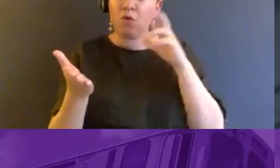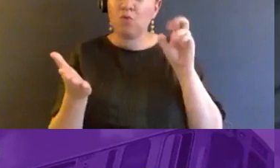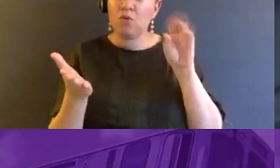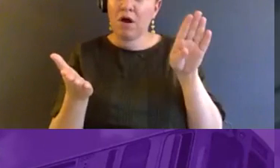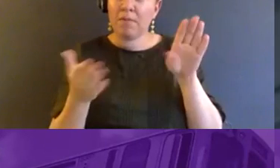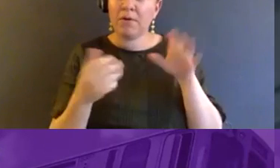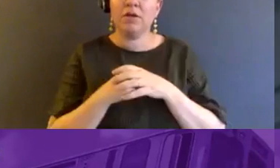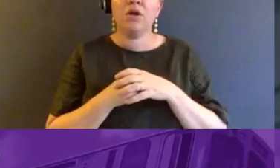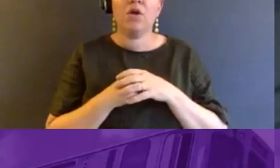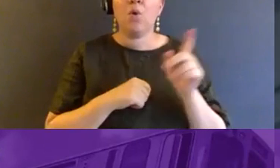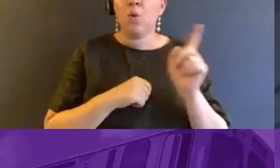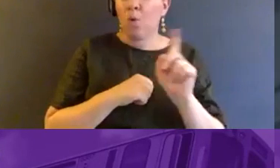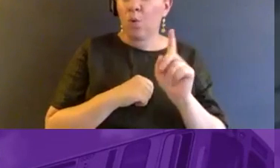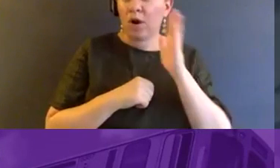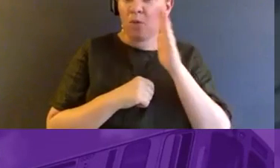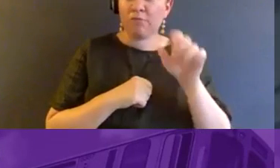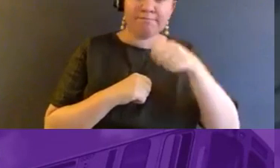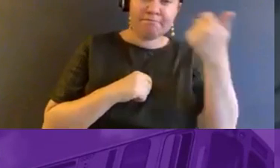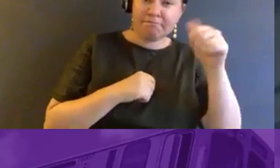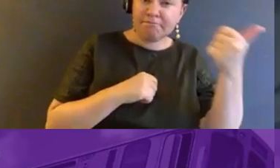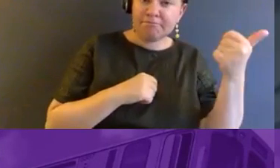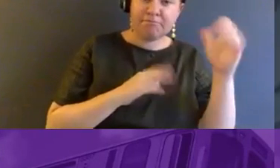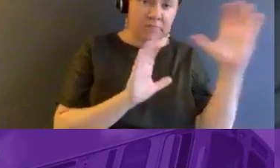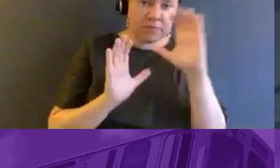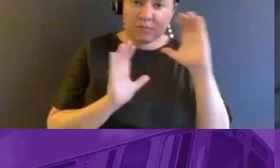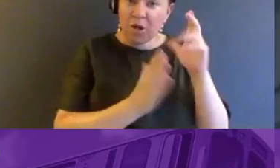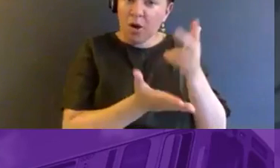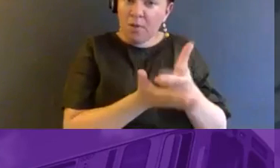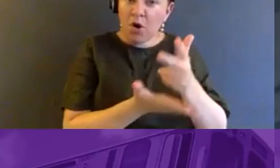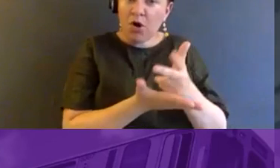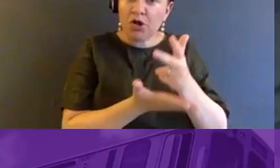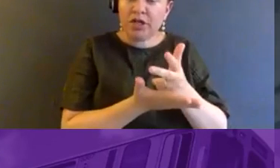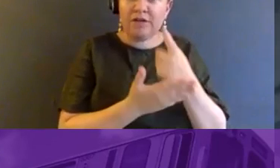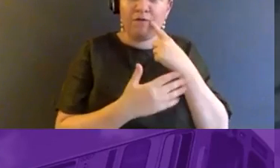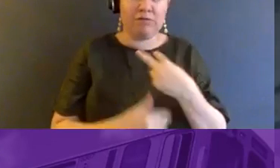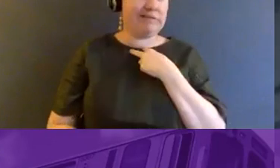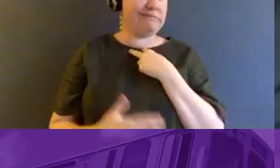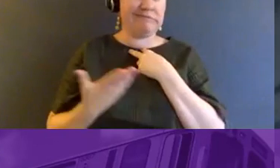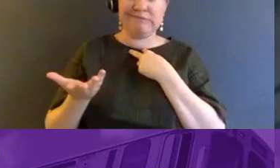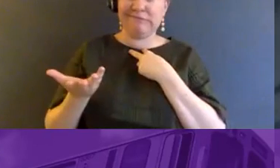Where will alternate parking be located for displaced parkers?